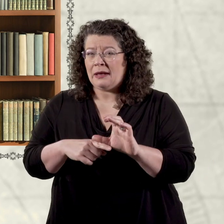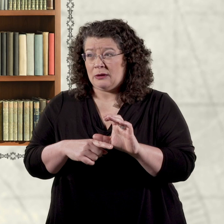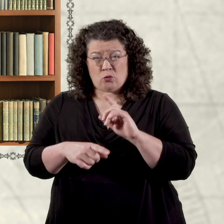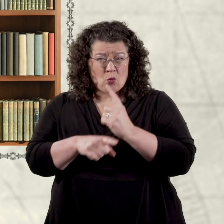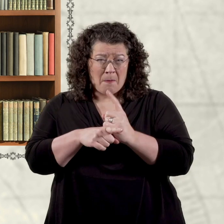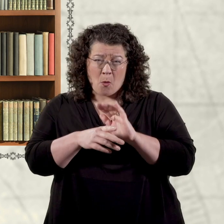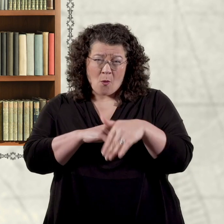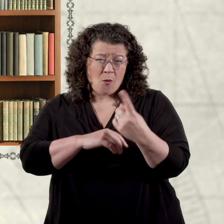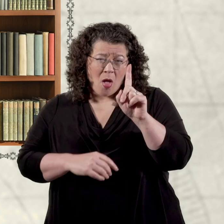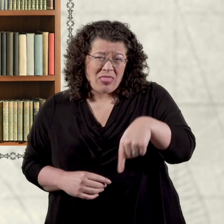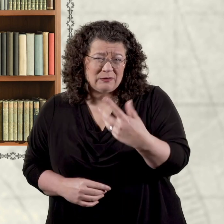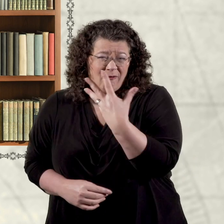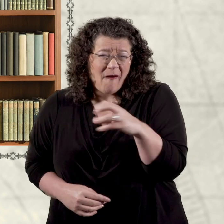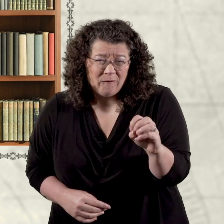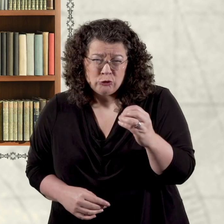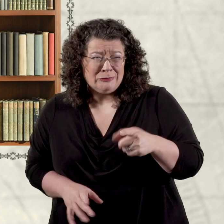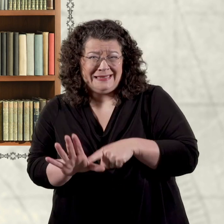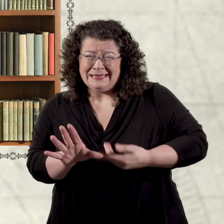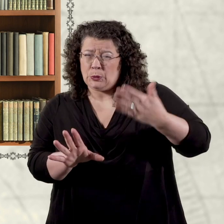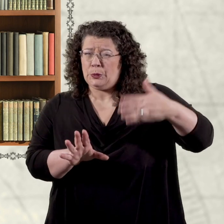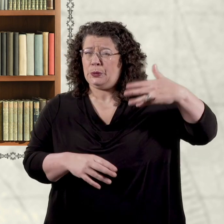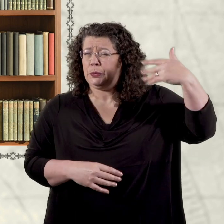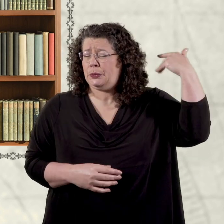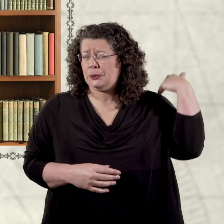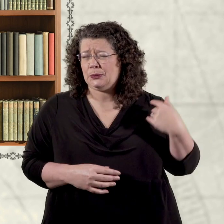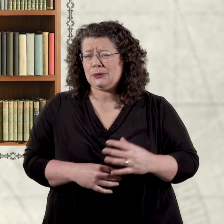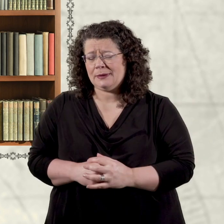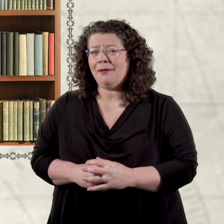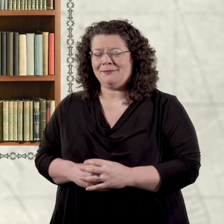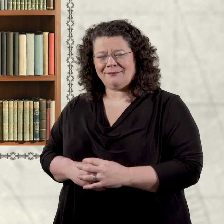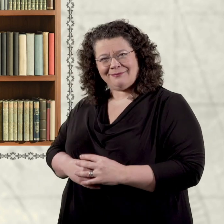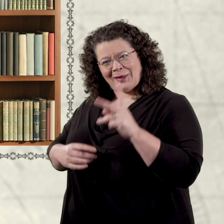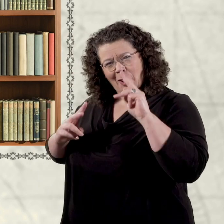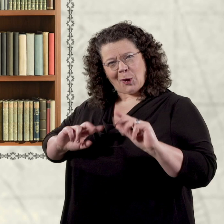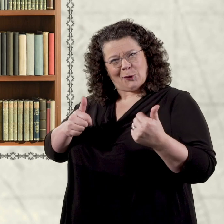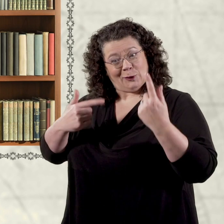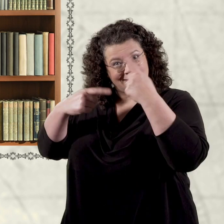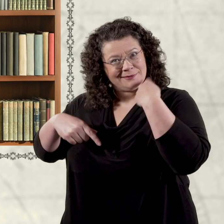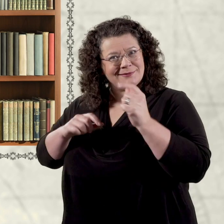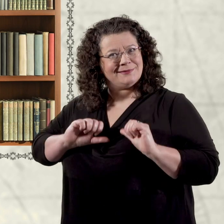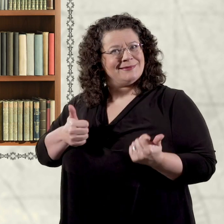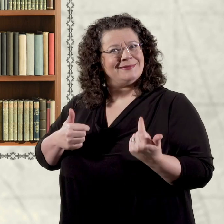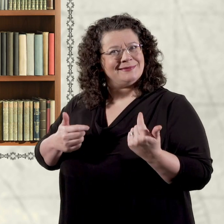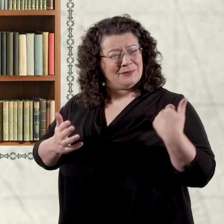over 1,500 years ago. I still look good for my age, don't I?